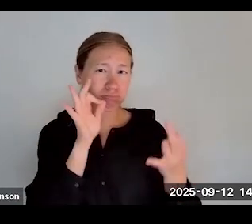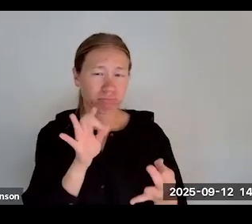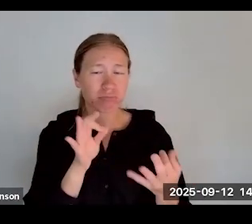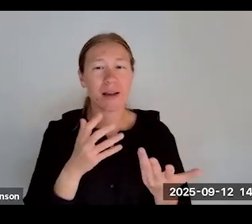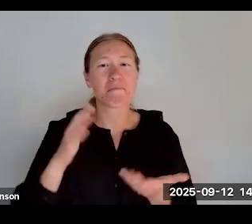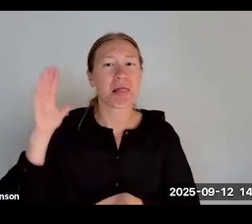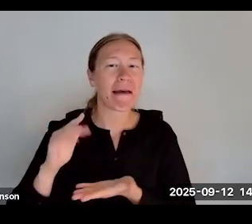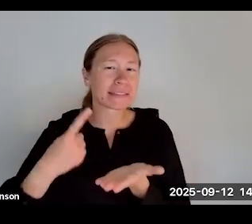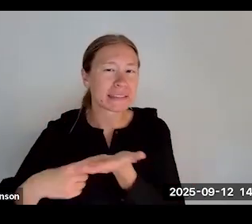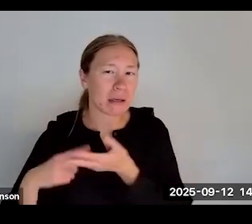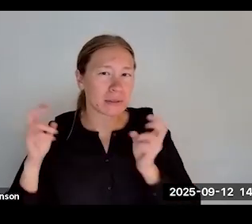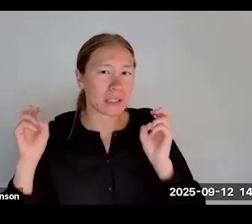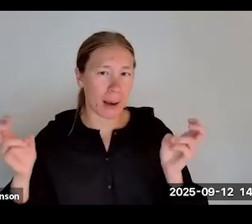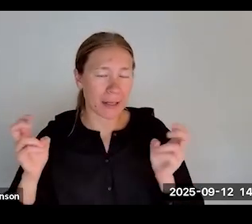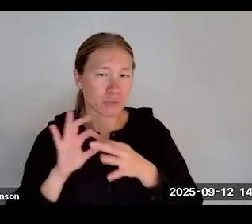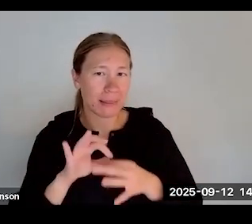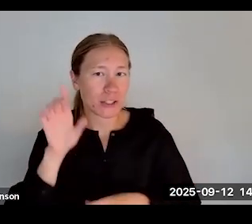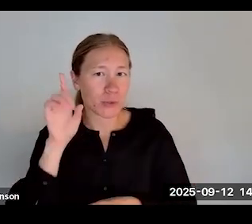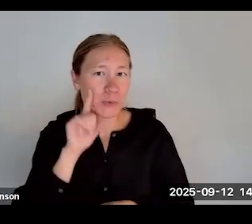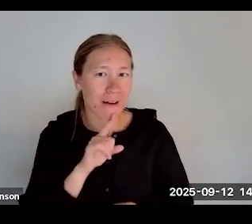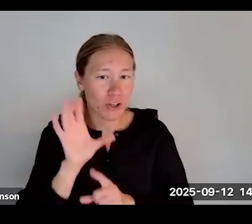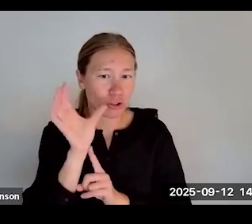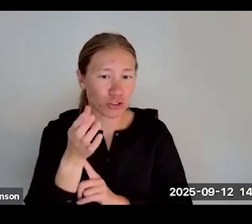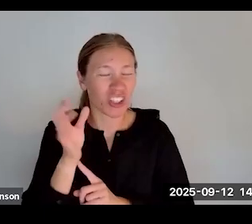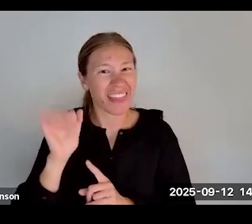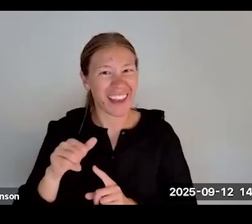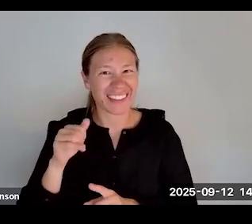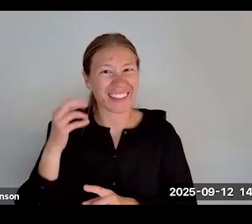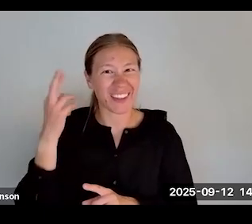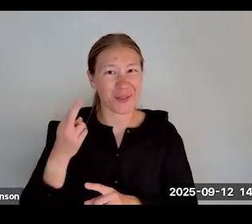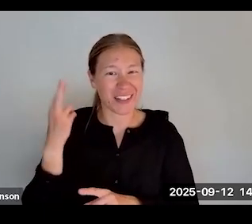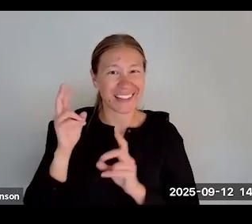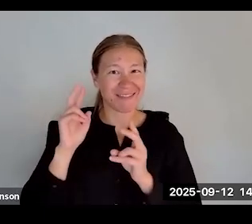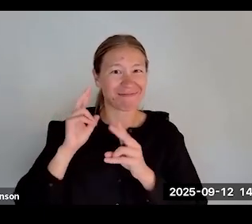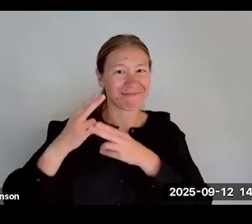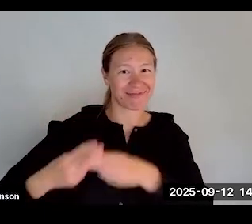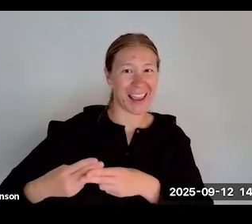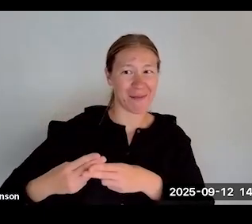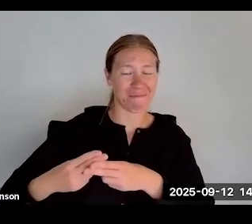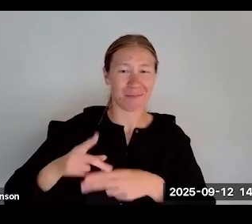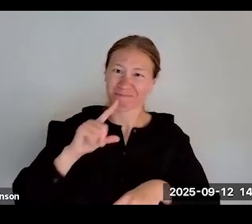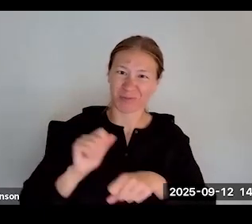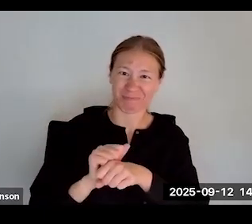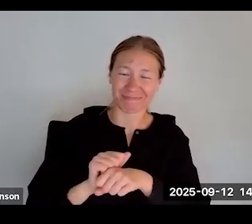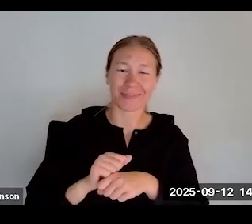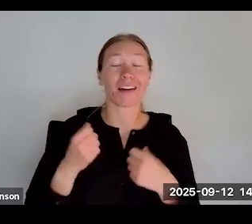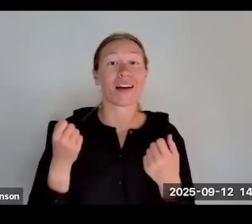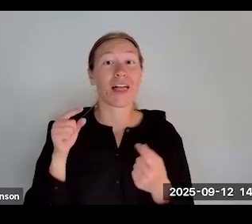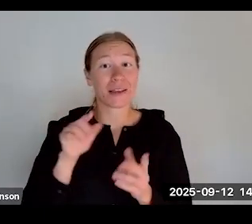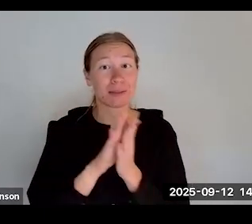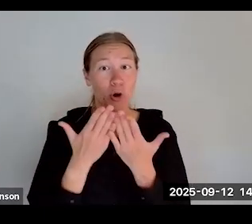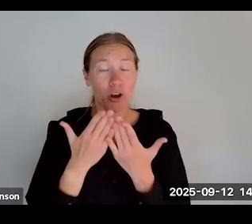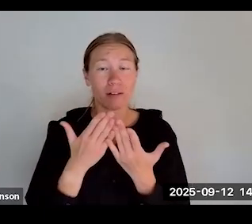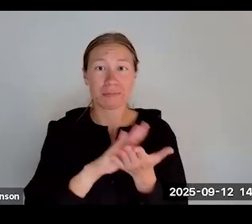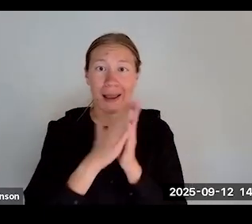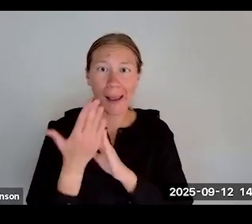aspects of deaf culture, hence the title, meaning real talk. This book got a lot of traction when Reese Witherspoon picked it